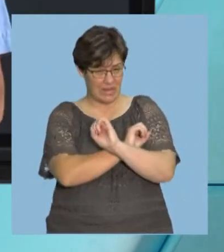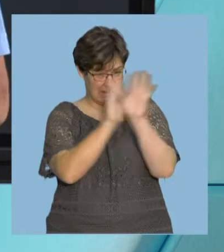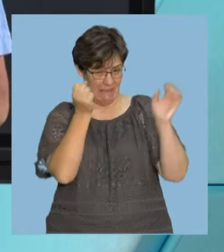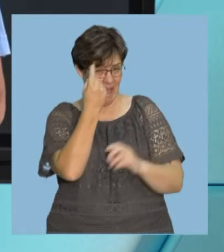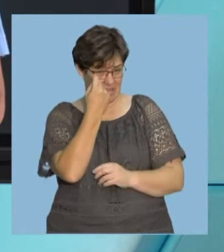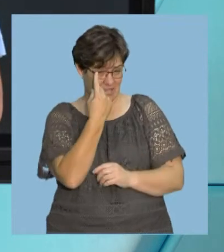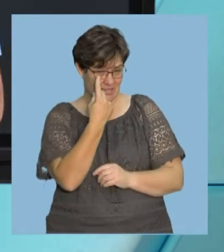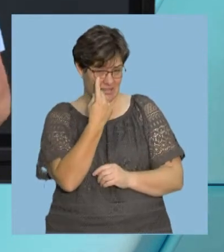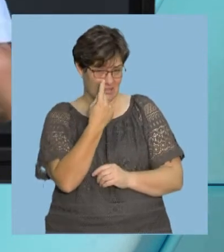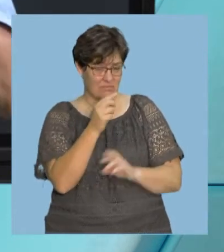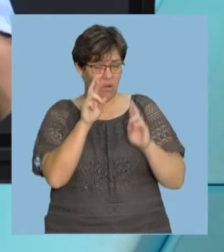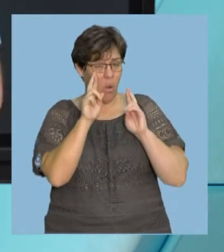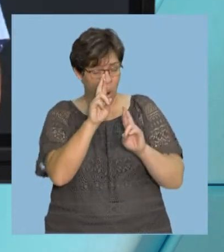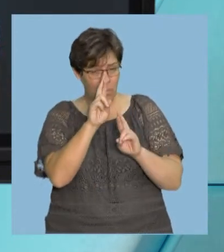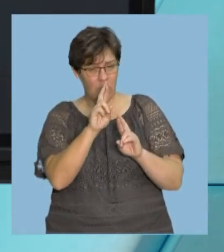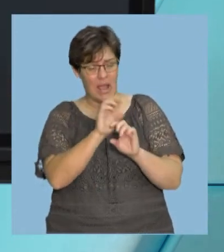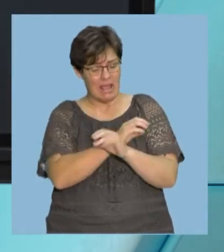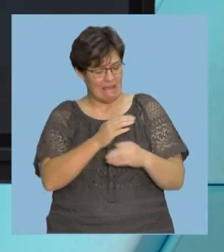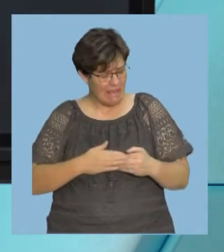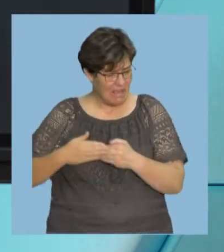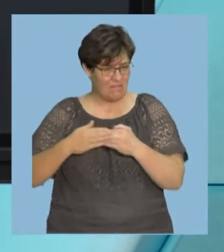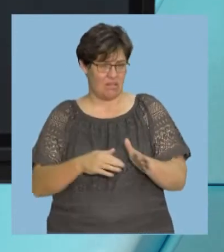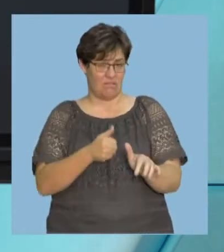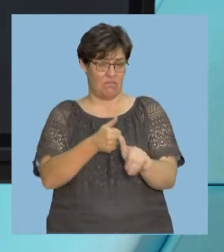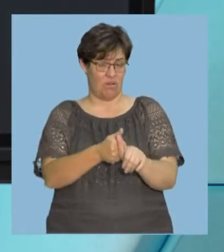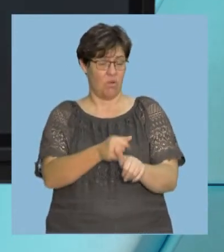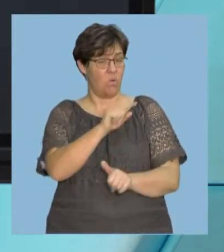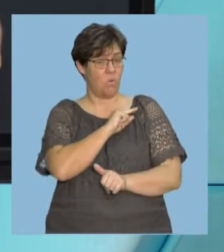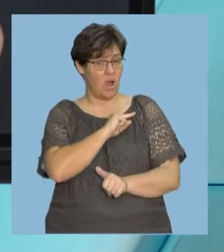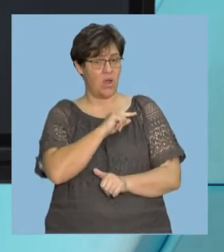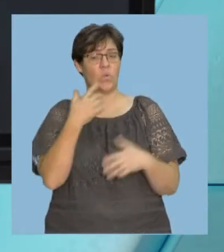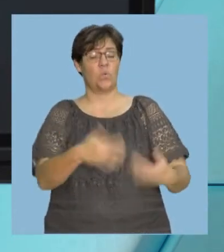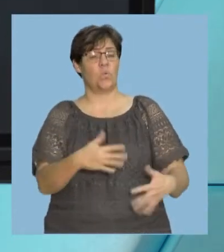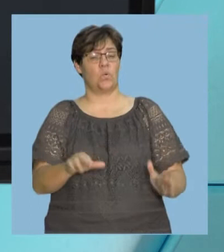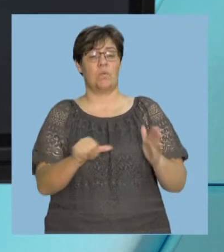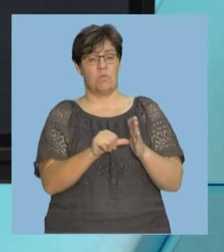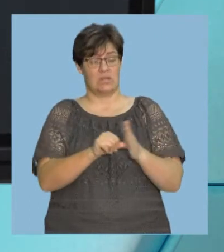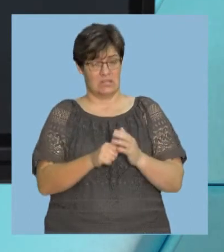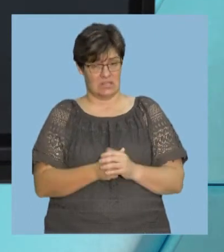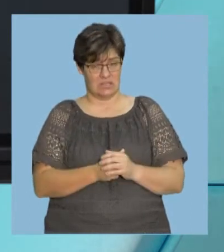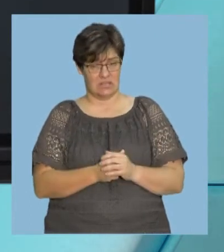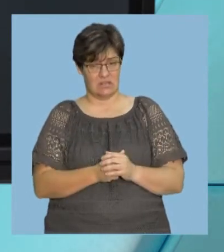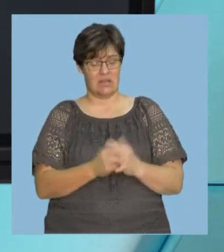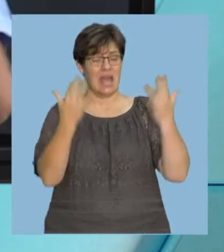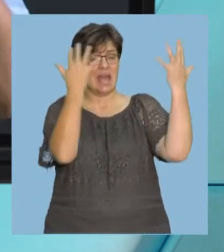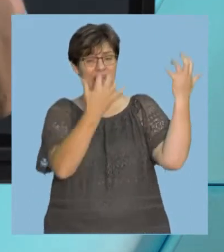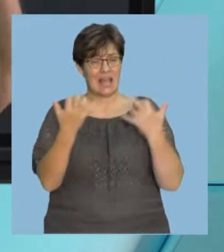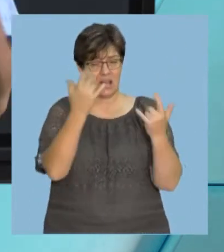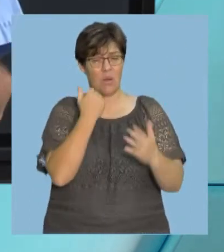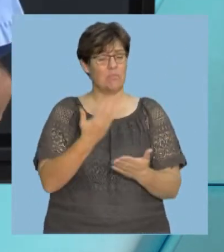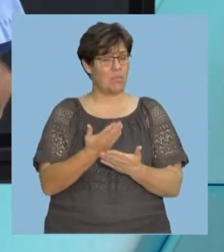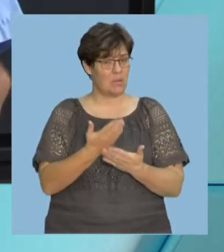this is making sense, and I hope you follow very carefully, because this is very important for you. In